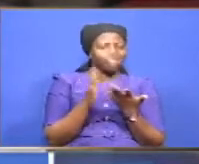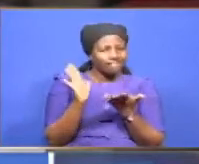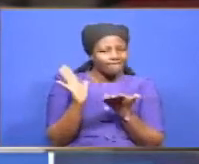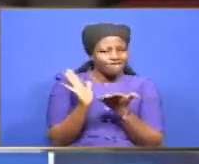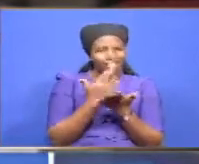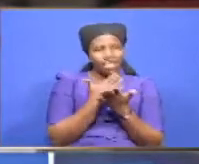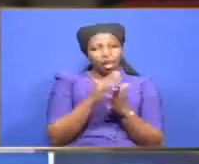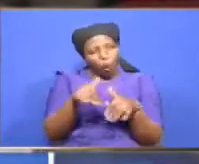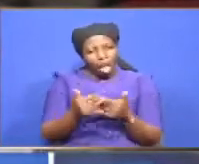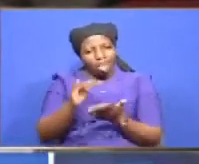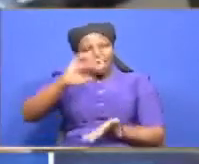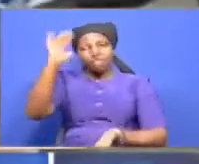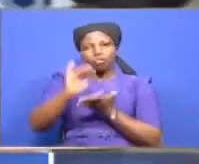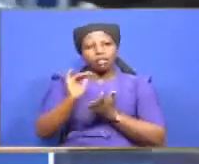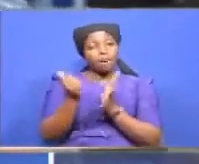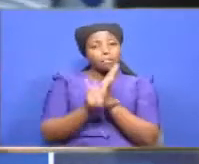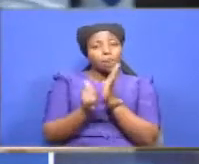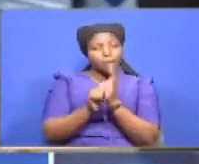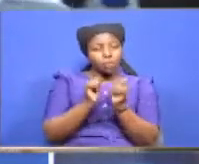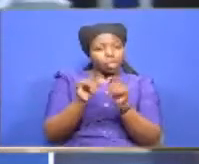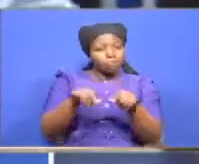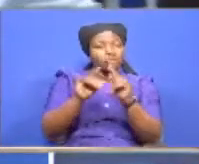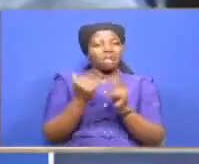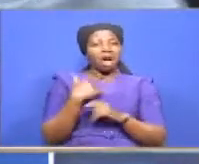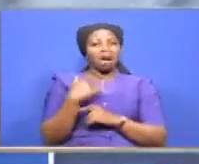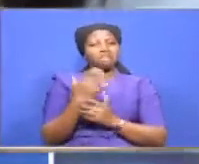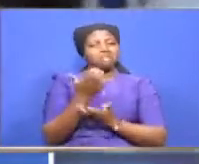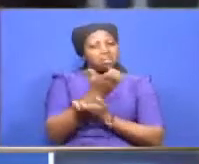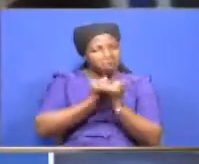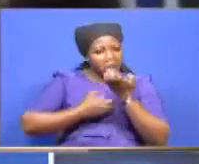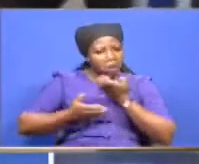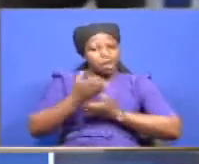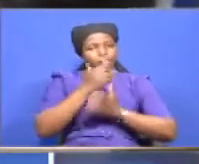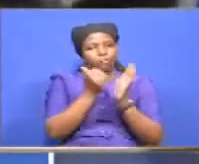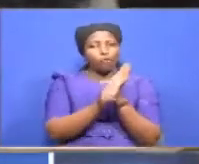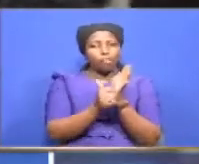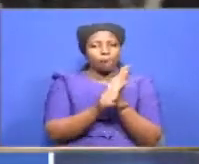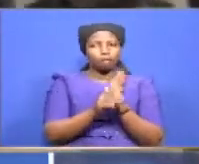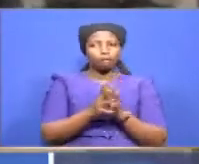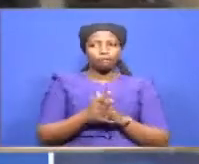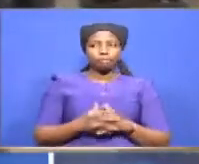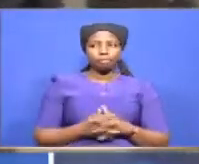problems that they have economically. Beatrice Getonyengetich, Darubini, ya Channel 1.